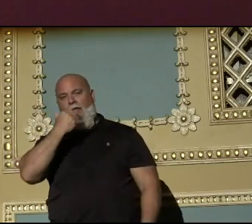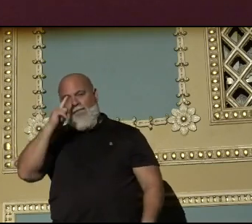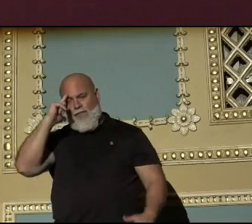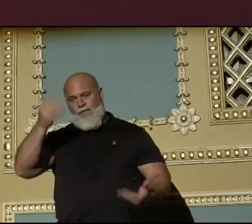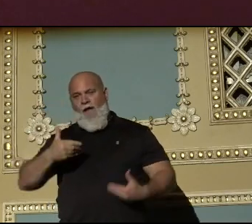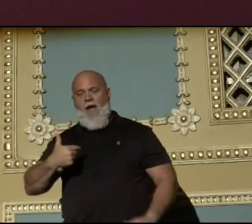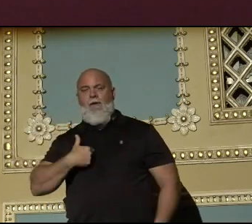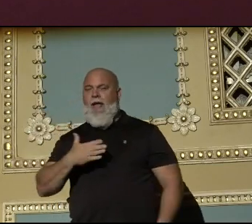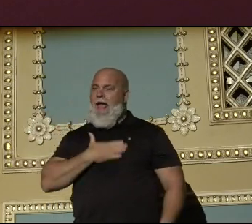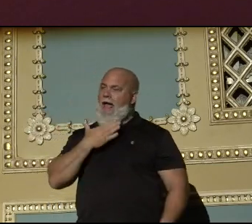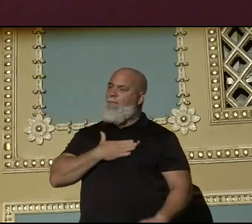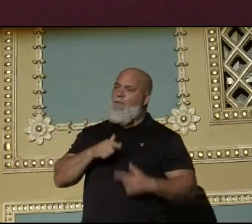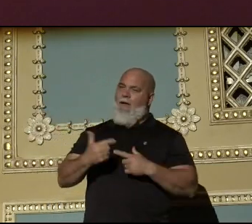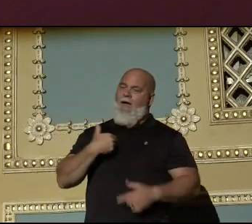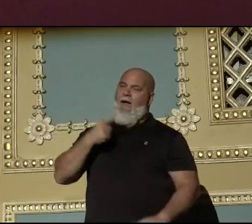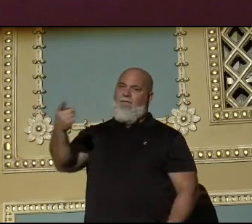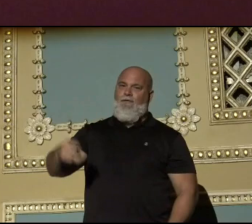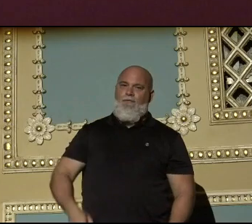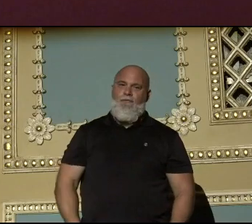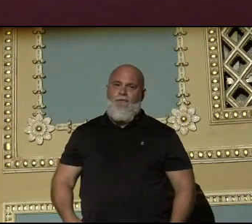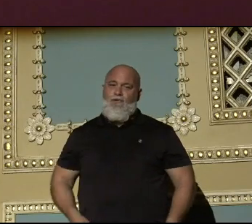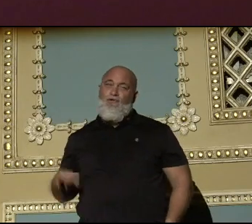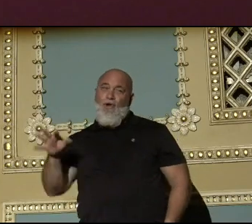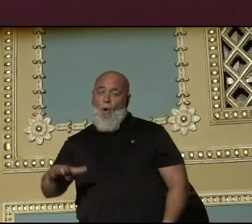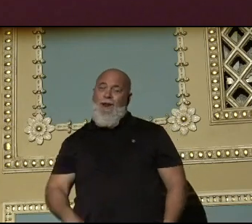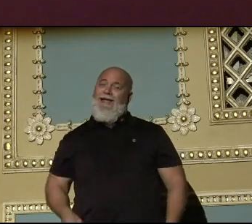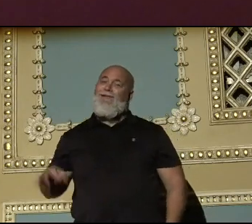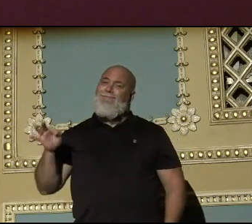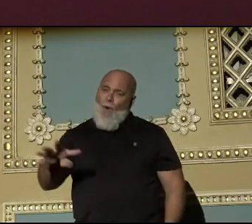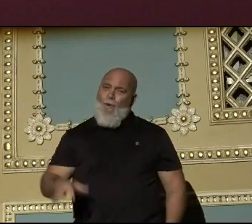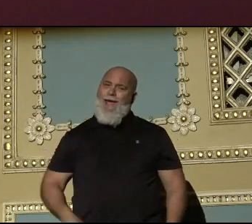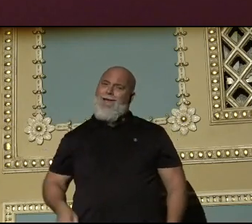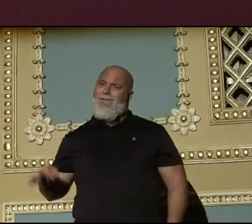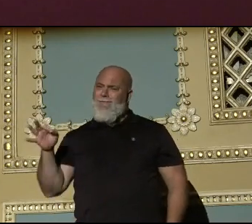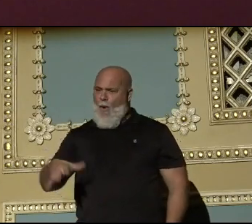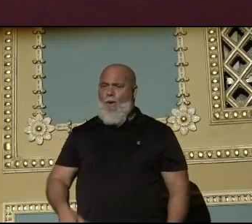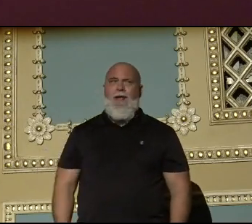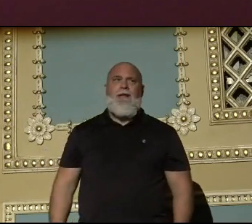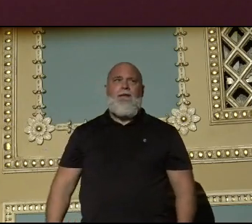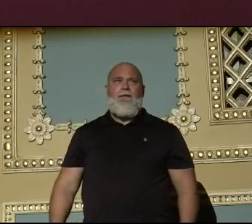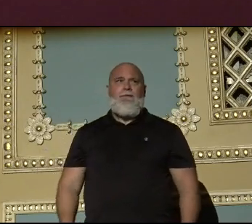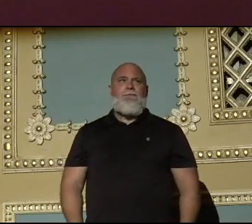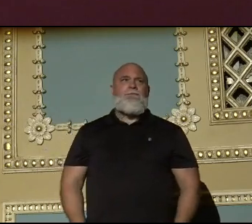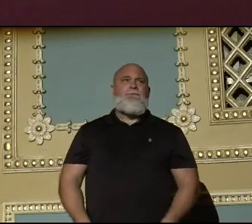Bob. We're happy to have you. Anytime. Donate. Donate. Donate.